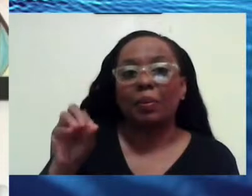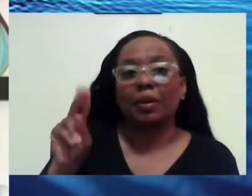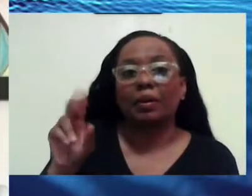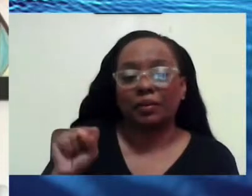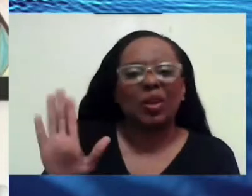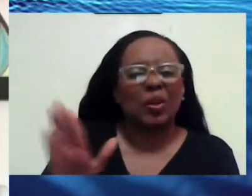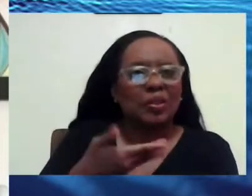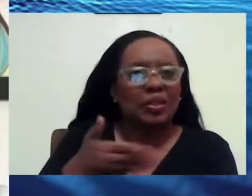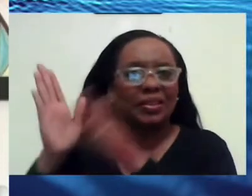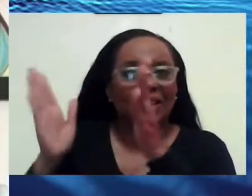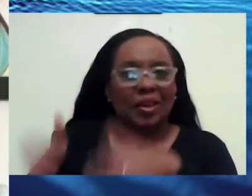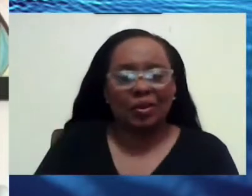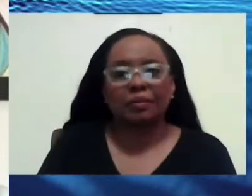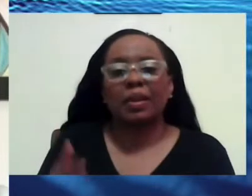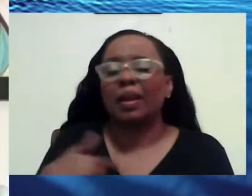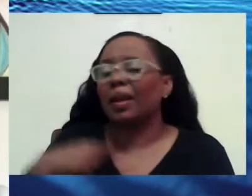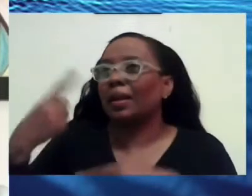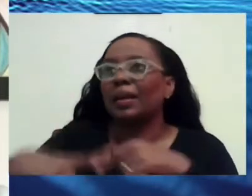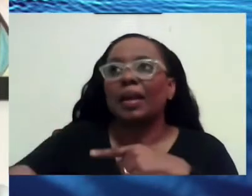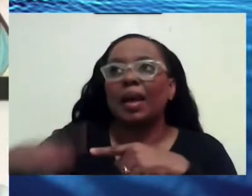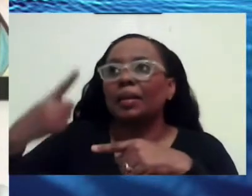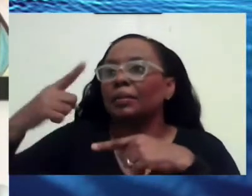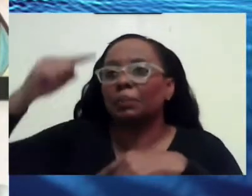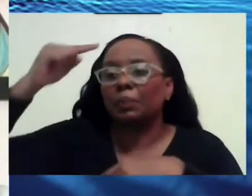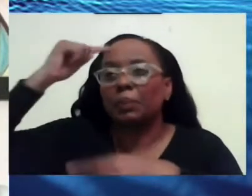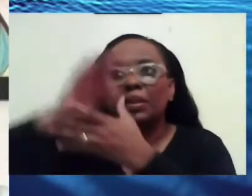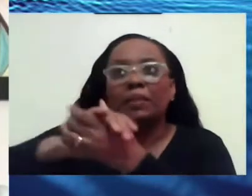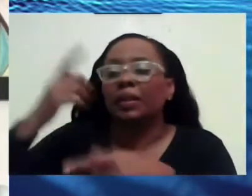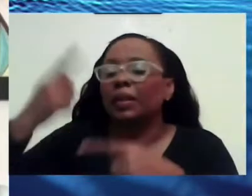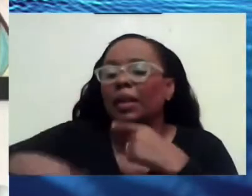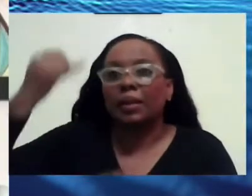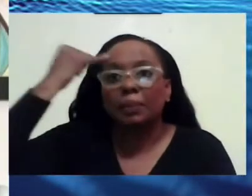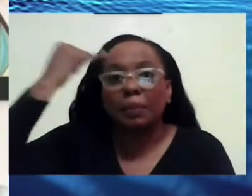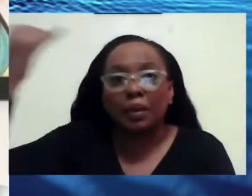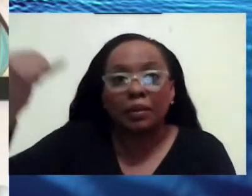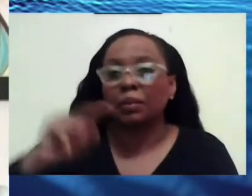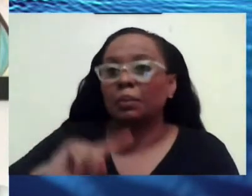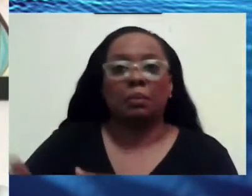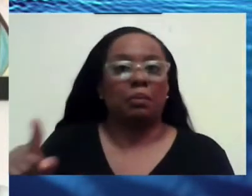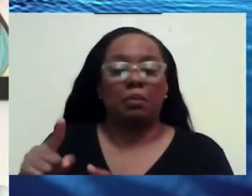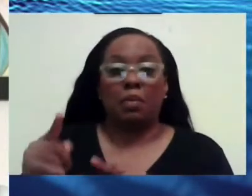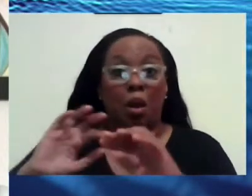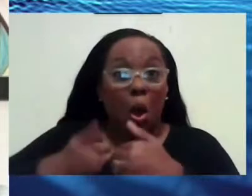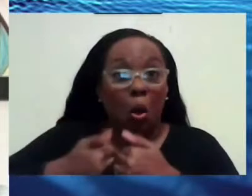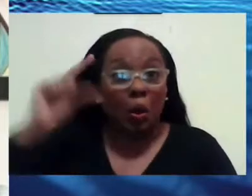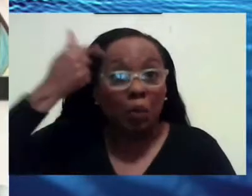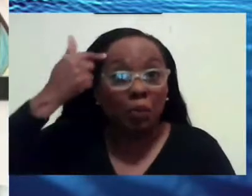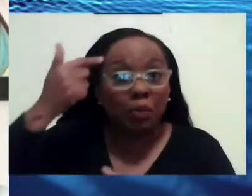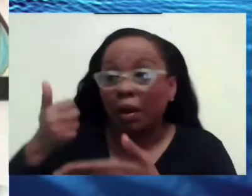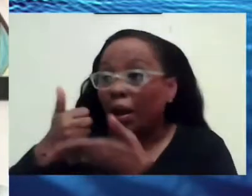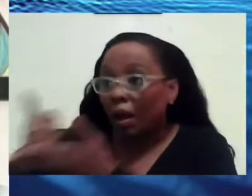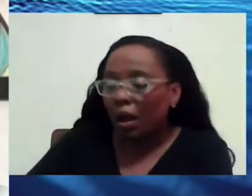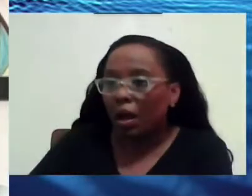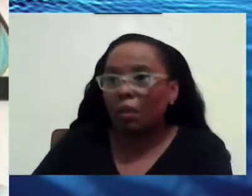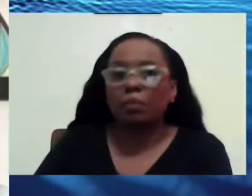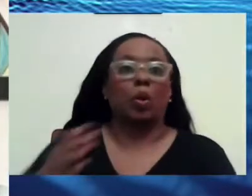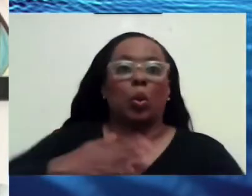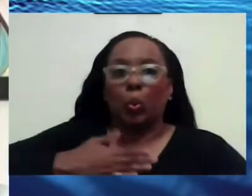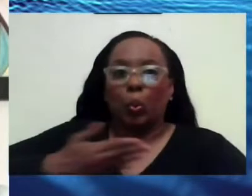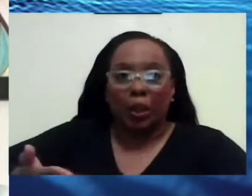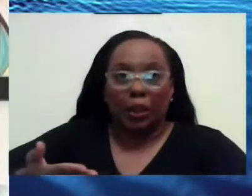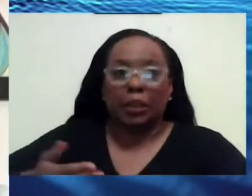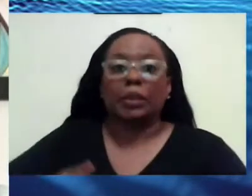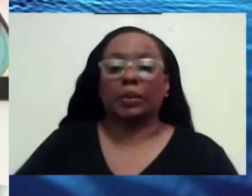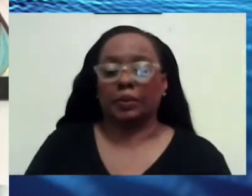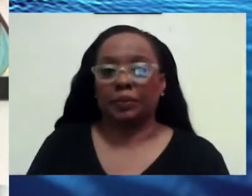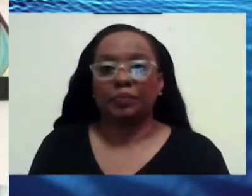to give the assurance that not only is the government committed to assisting in any way that they can with the fall from this particular